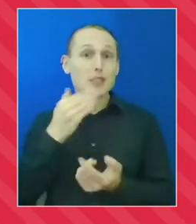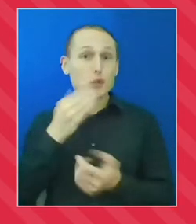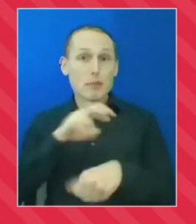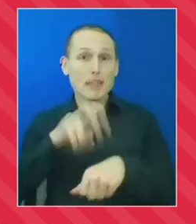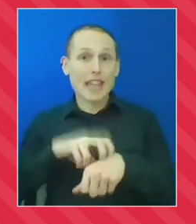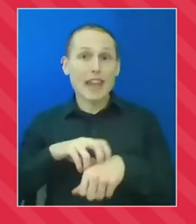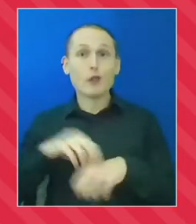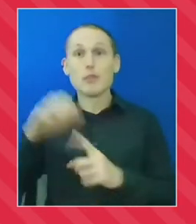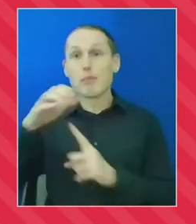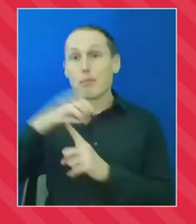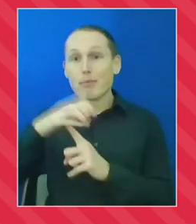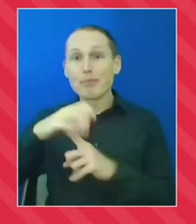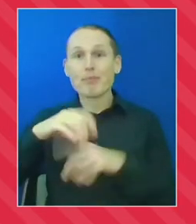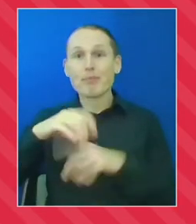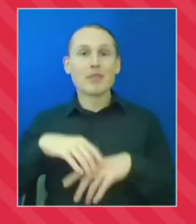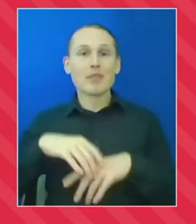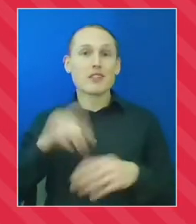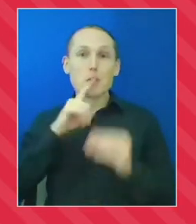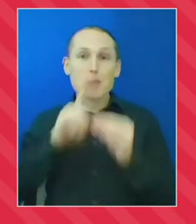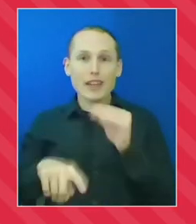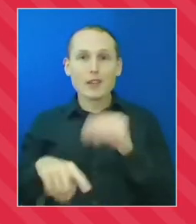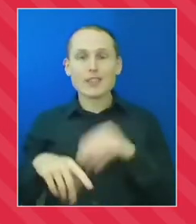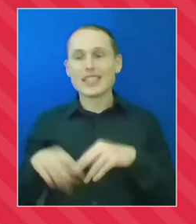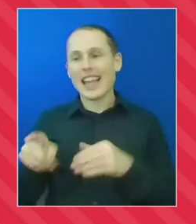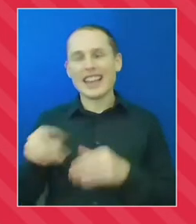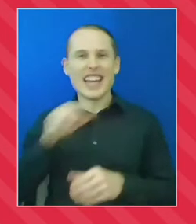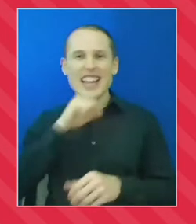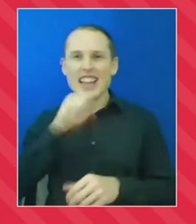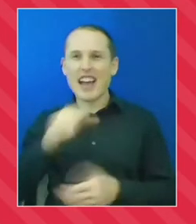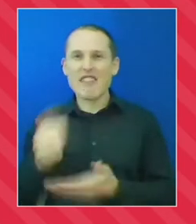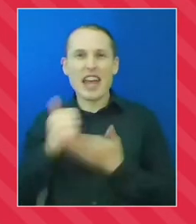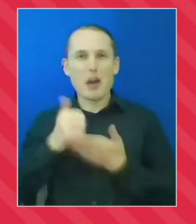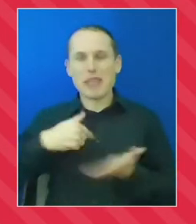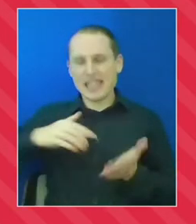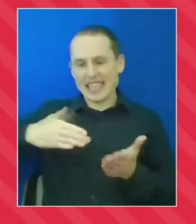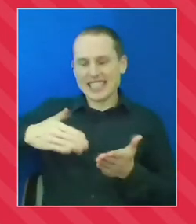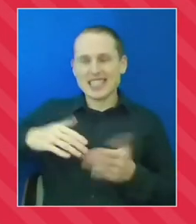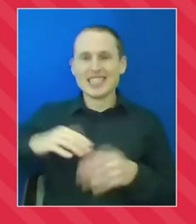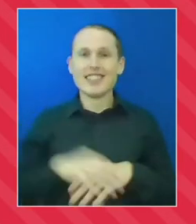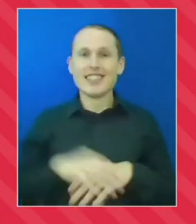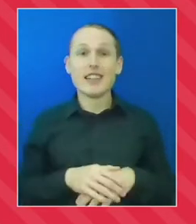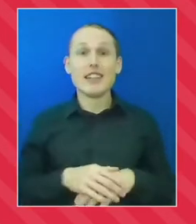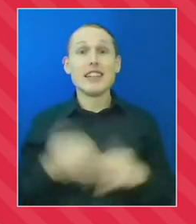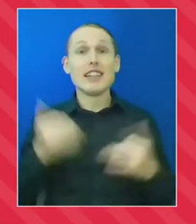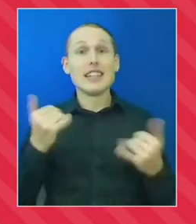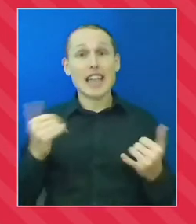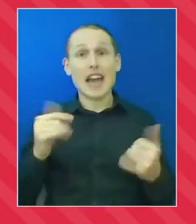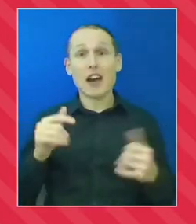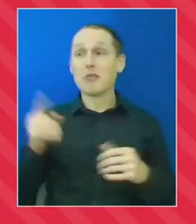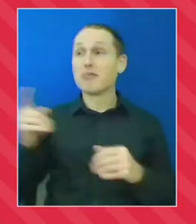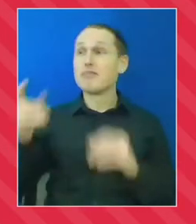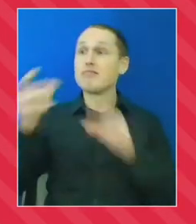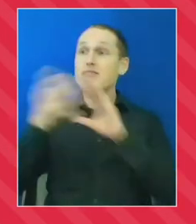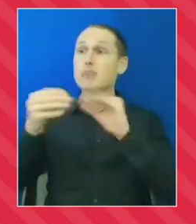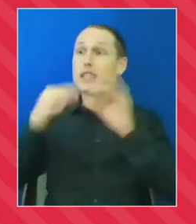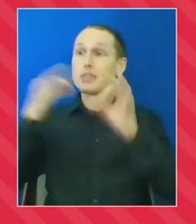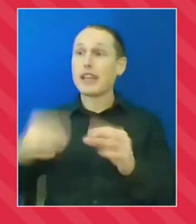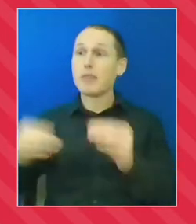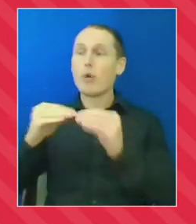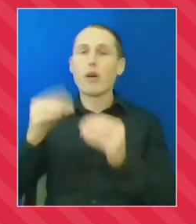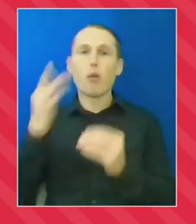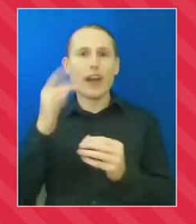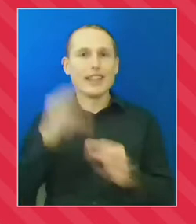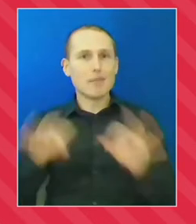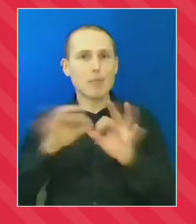kitchen. Here to tell us more about why it's important to raise adventurous eaters and how parents, medical